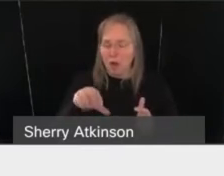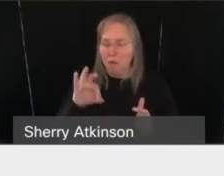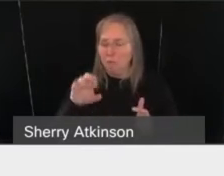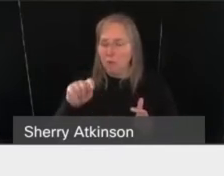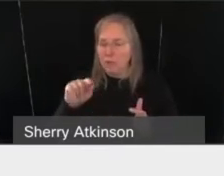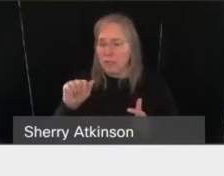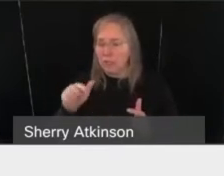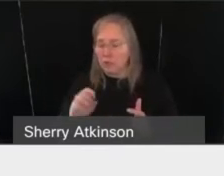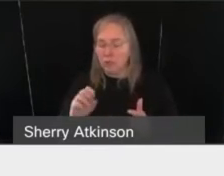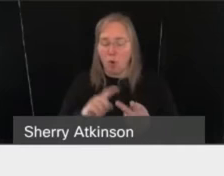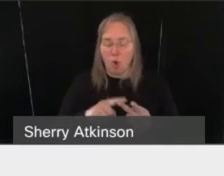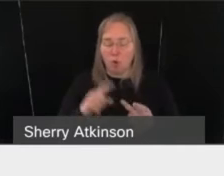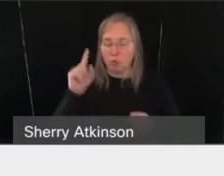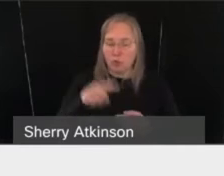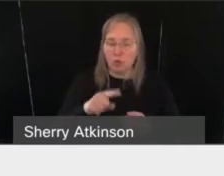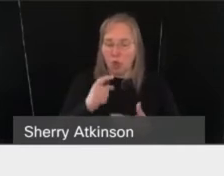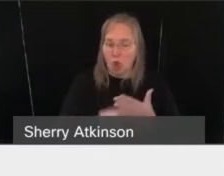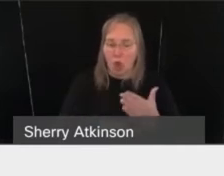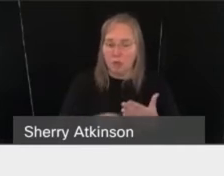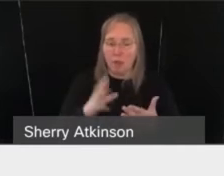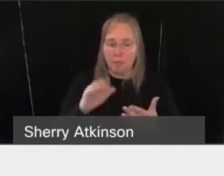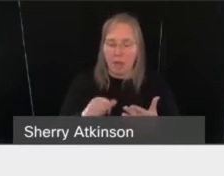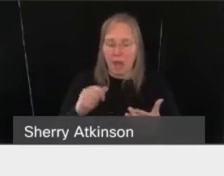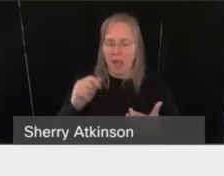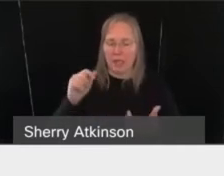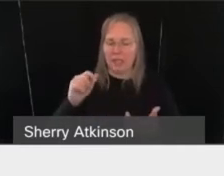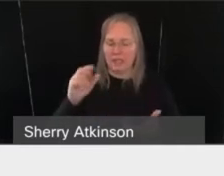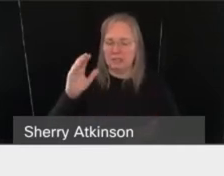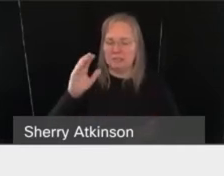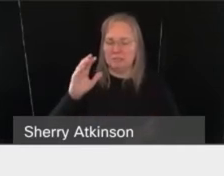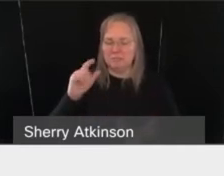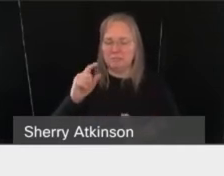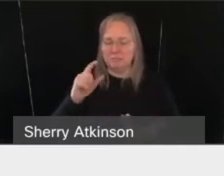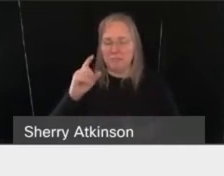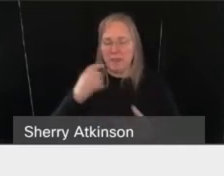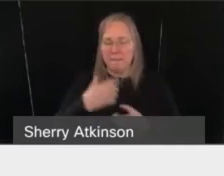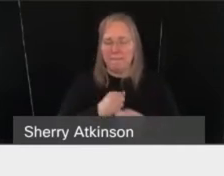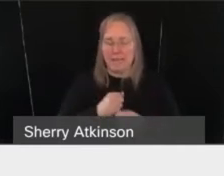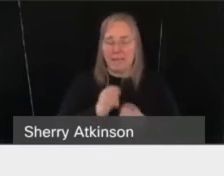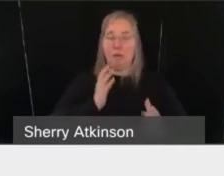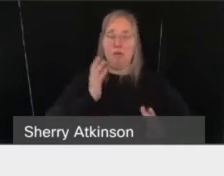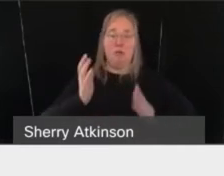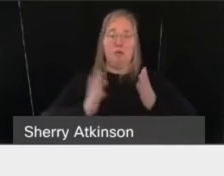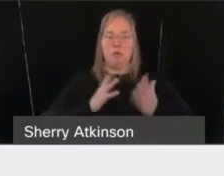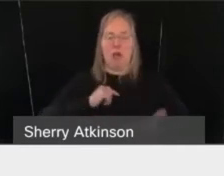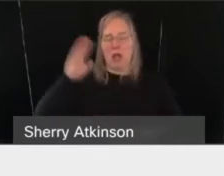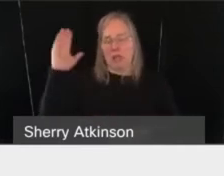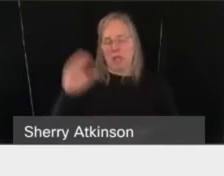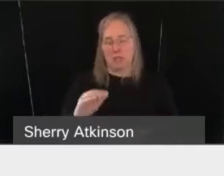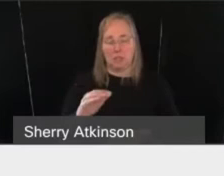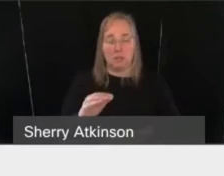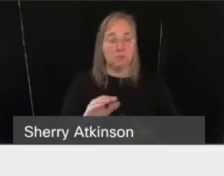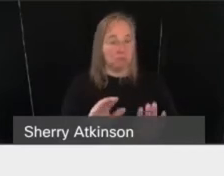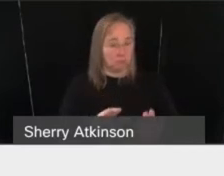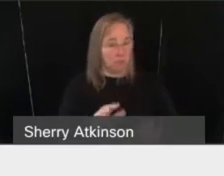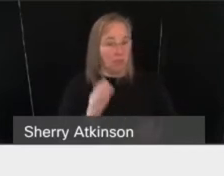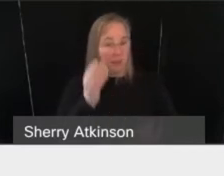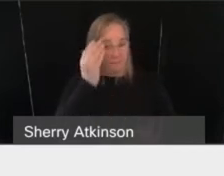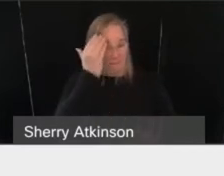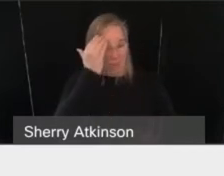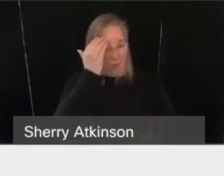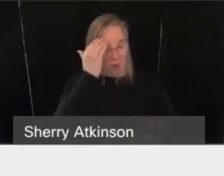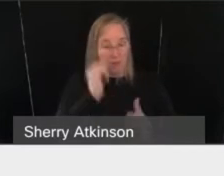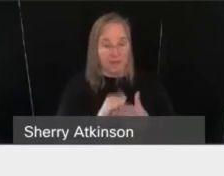by cutting down on the grandiosity of the project? Well, just a couple comments. So be aware that